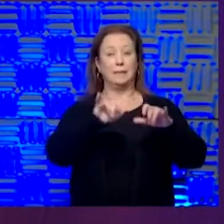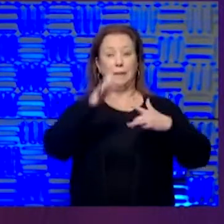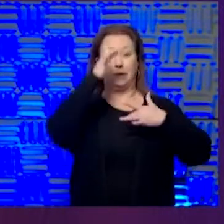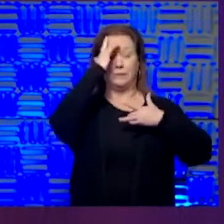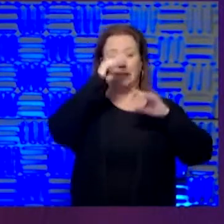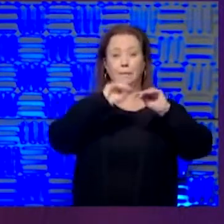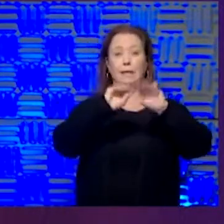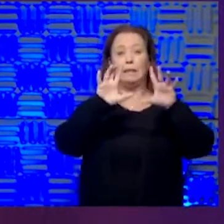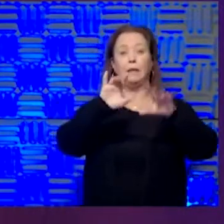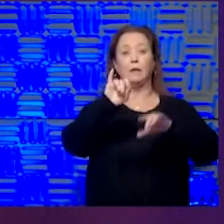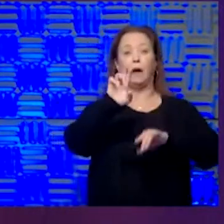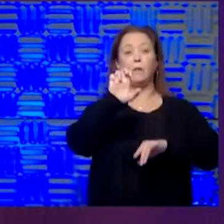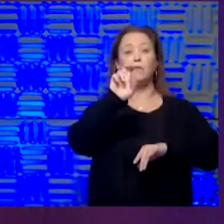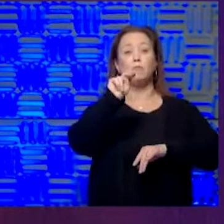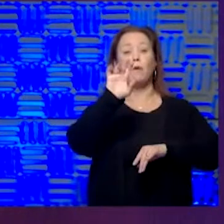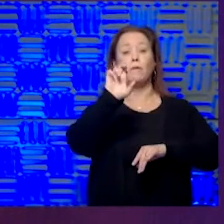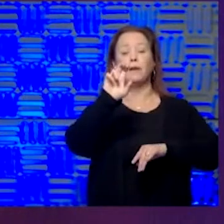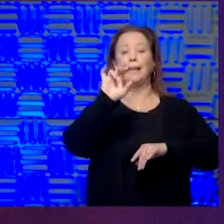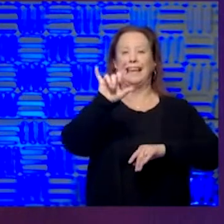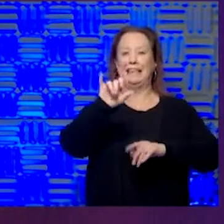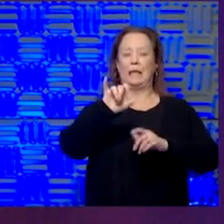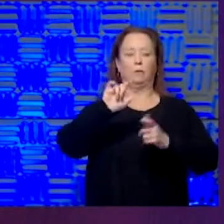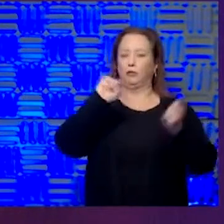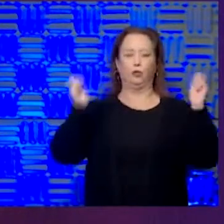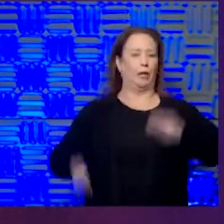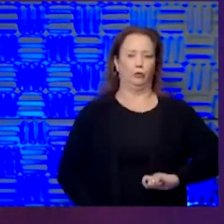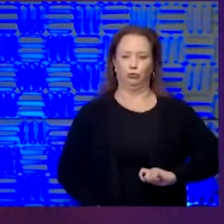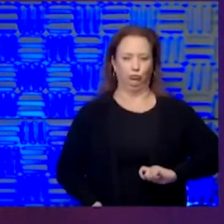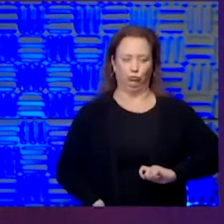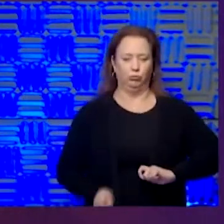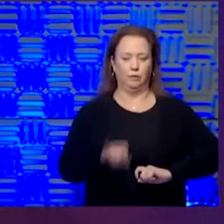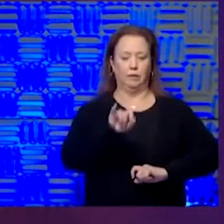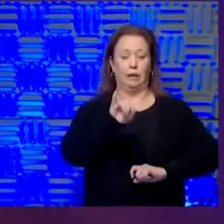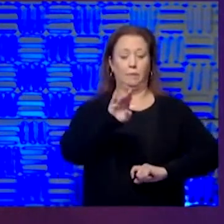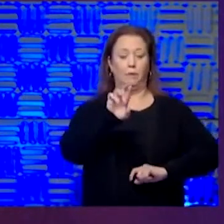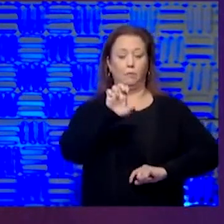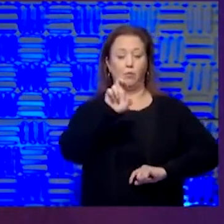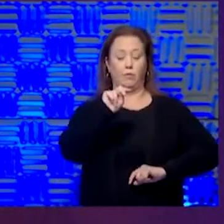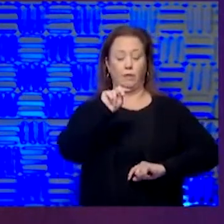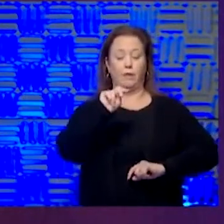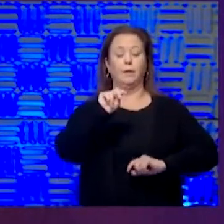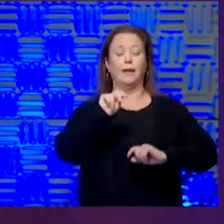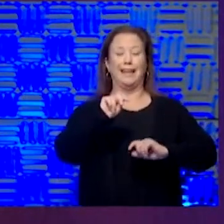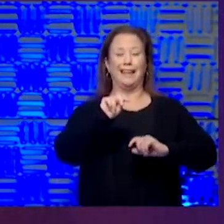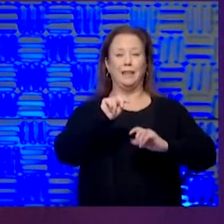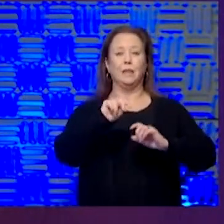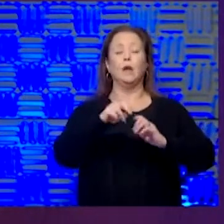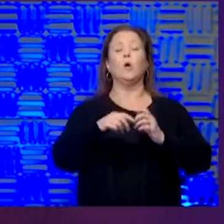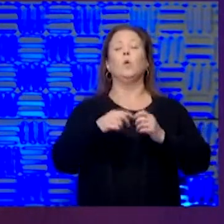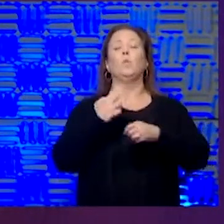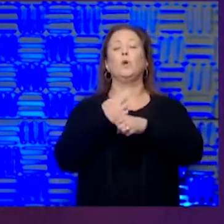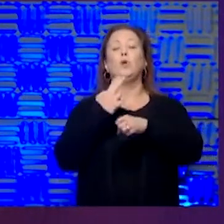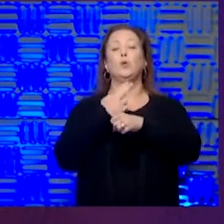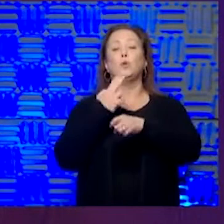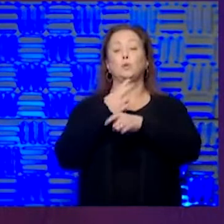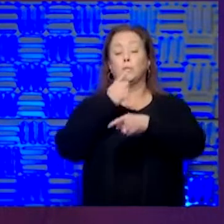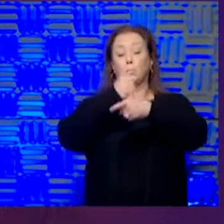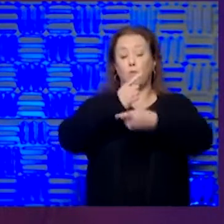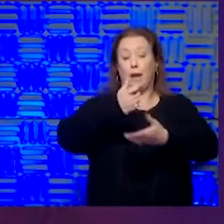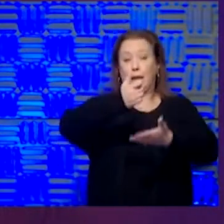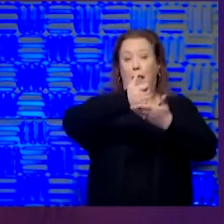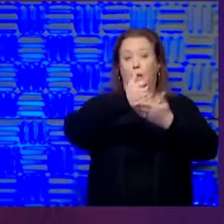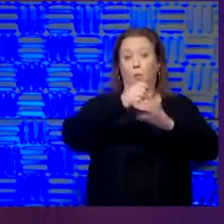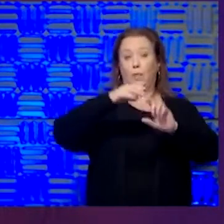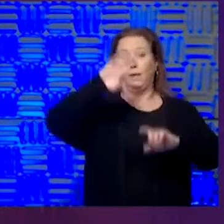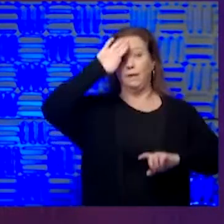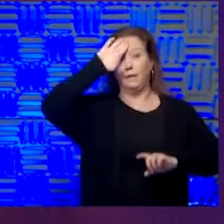just to be clear to everybody that was quickly turned around, and in episodic use, when used appropriately to help with the